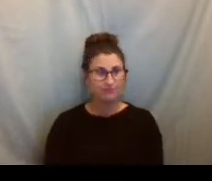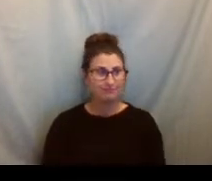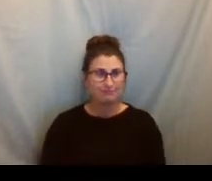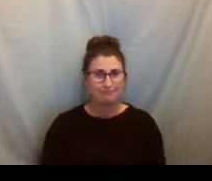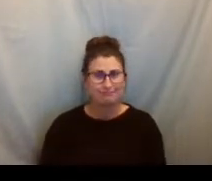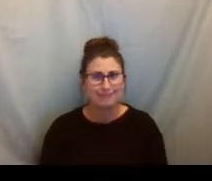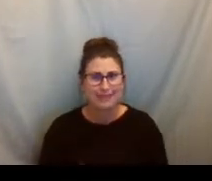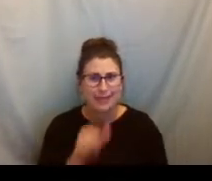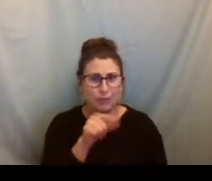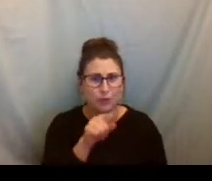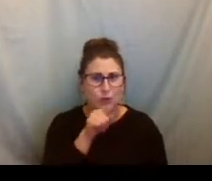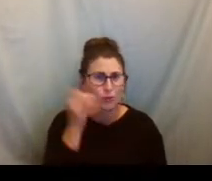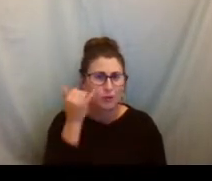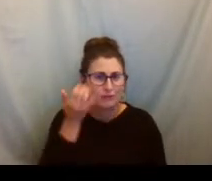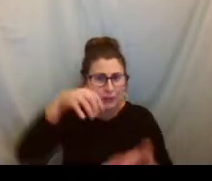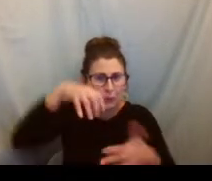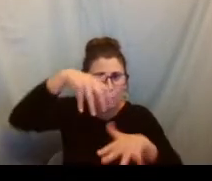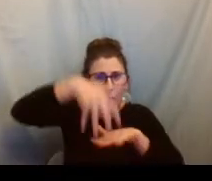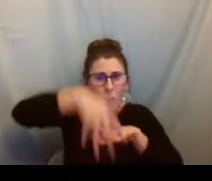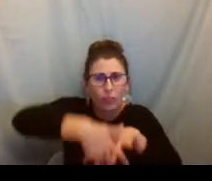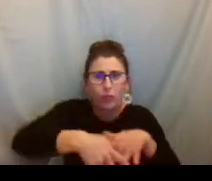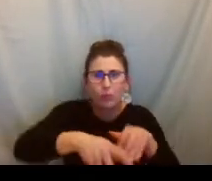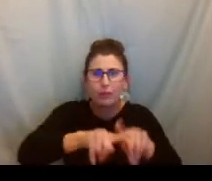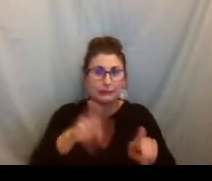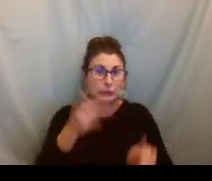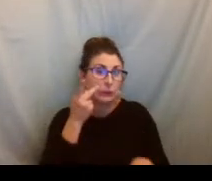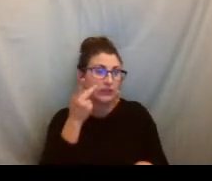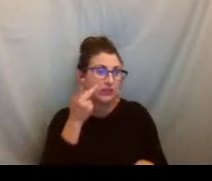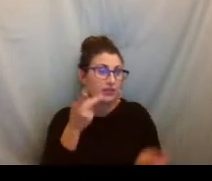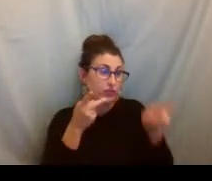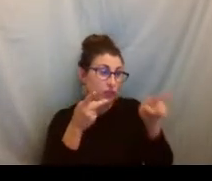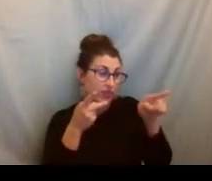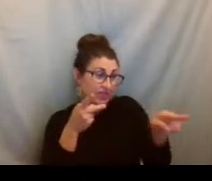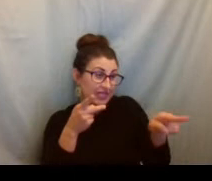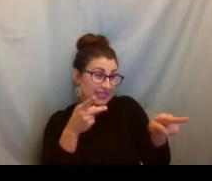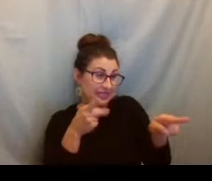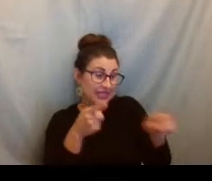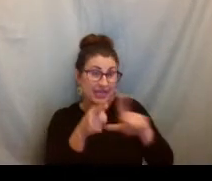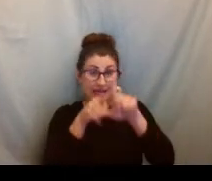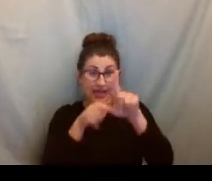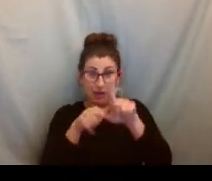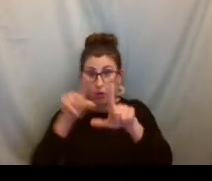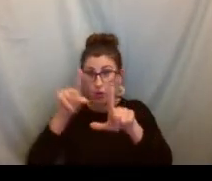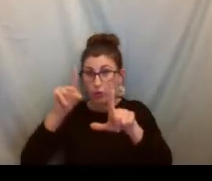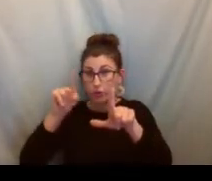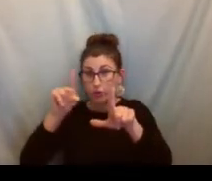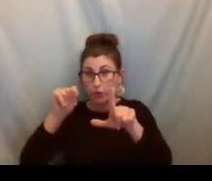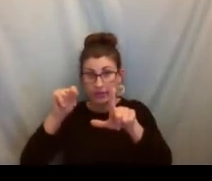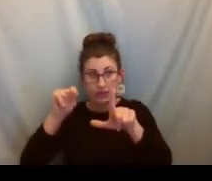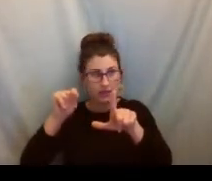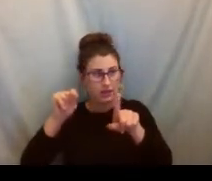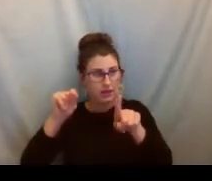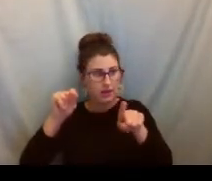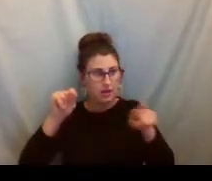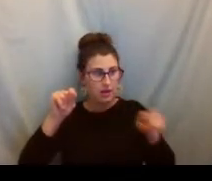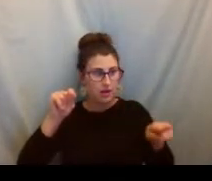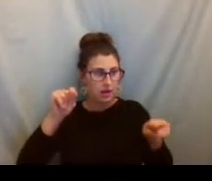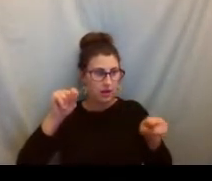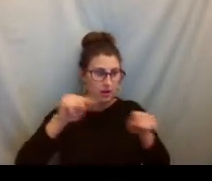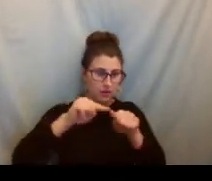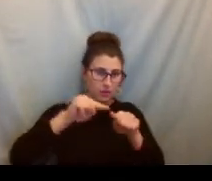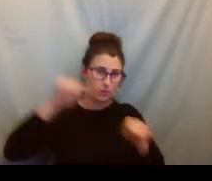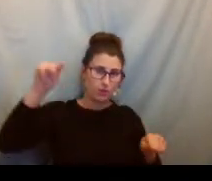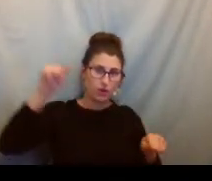Alright, I don't know if this is going to bleed through, but okay, so this angle right here is 20 degrees, and it